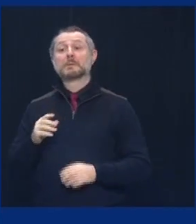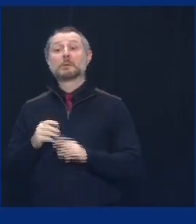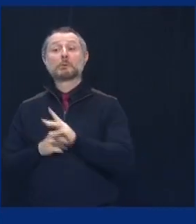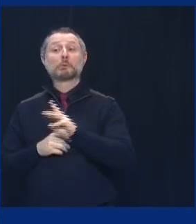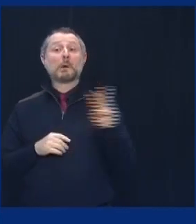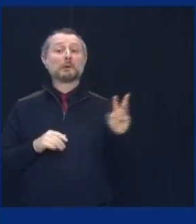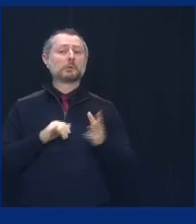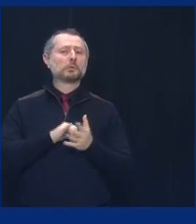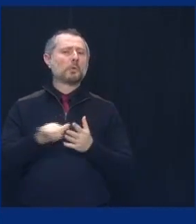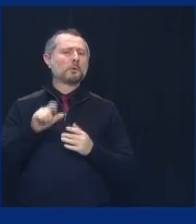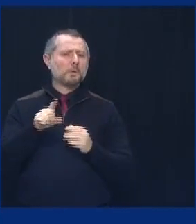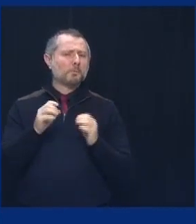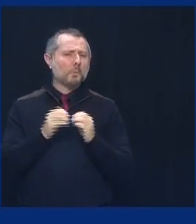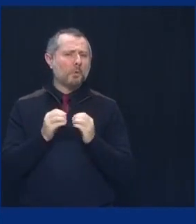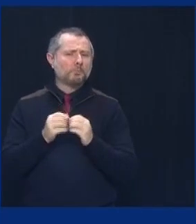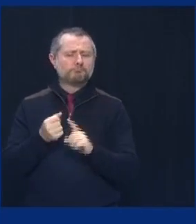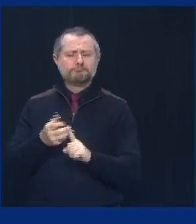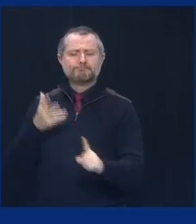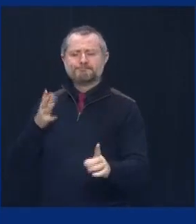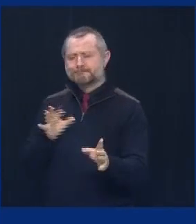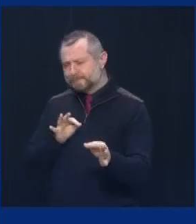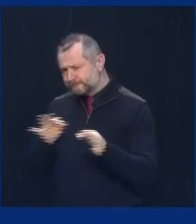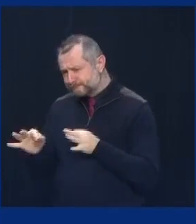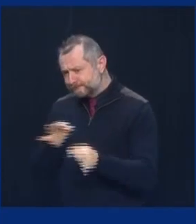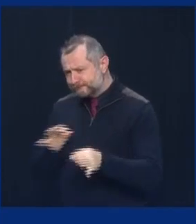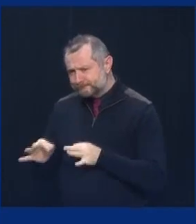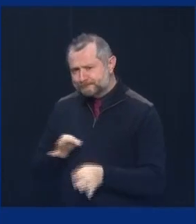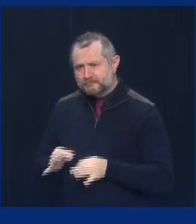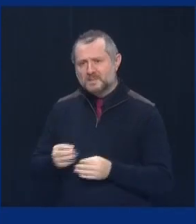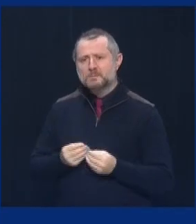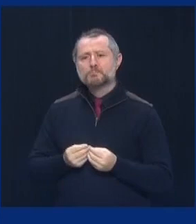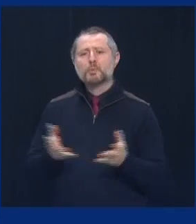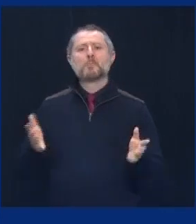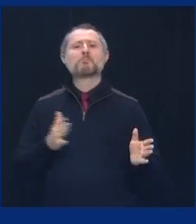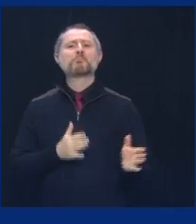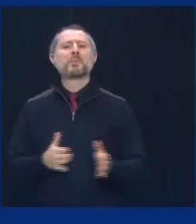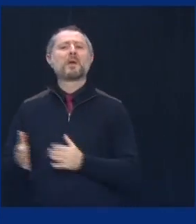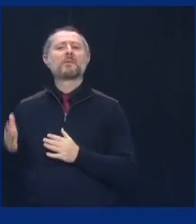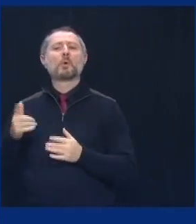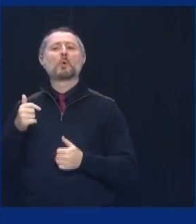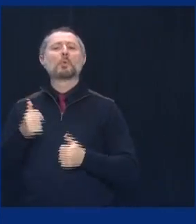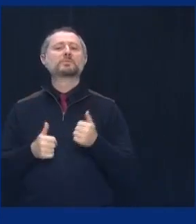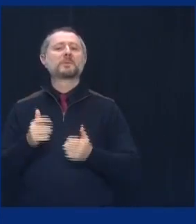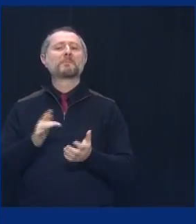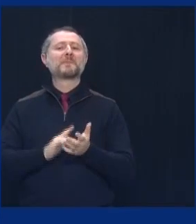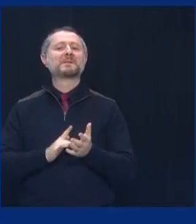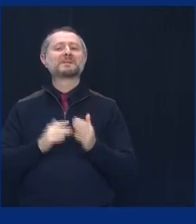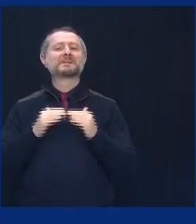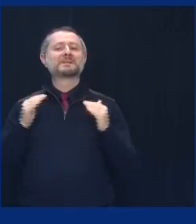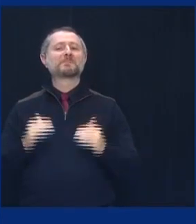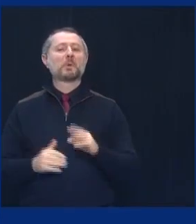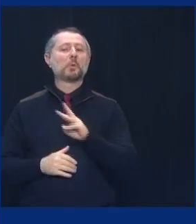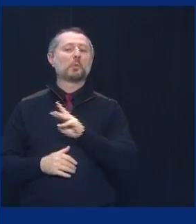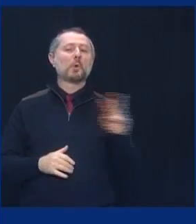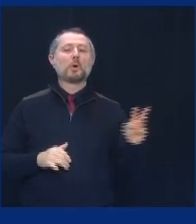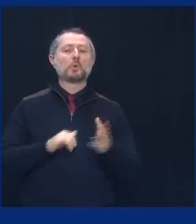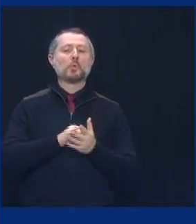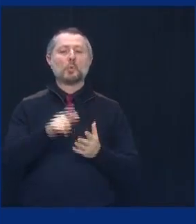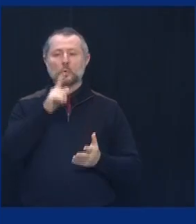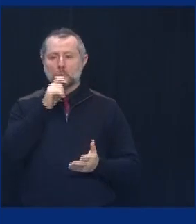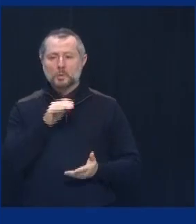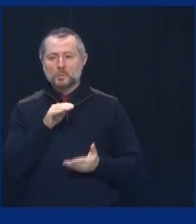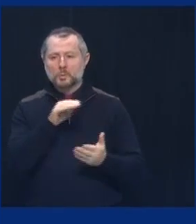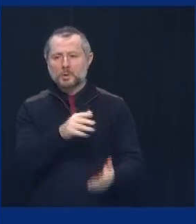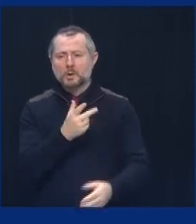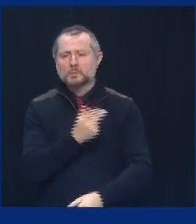details as to a distribution plan, what medical systems might get it here in Western New York, how many doses, things